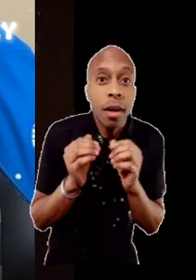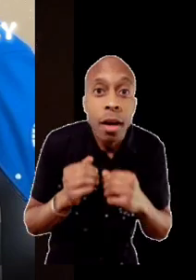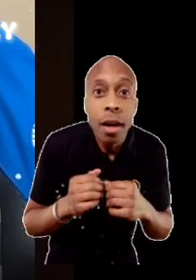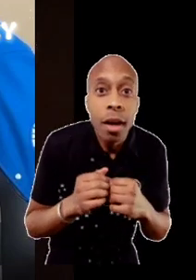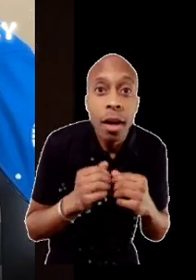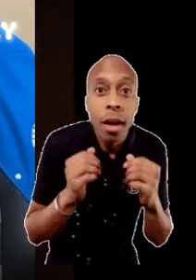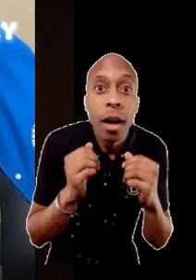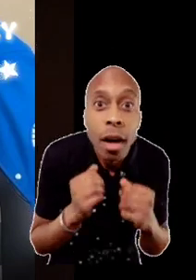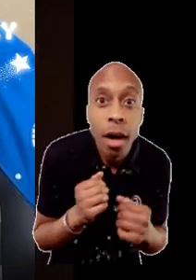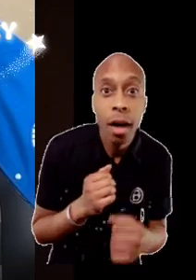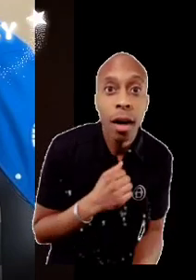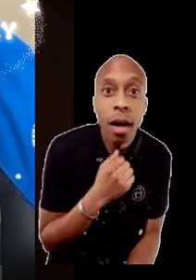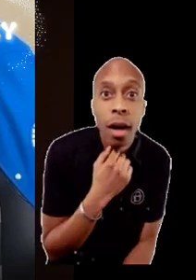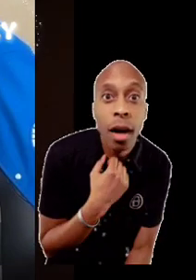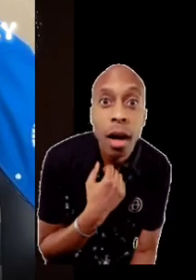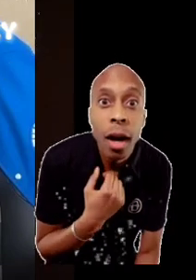Eh?